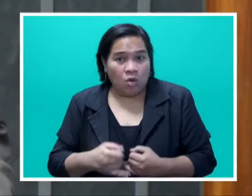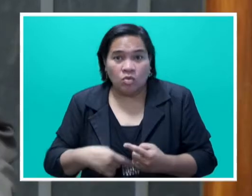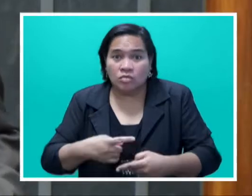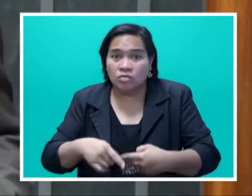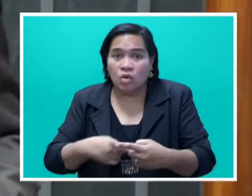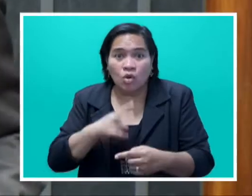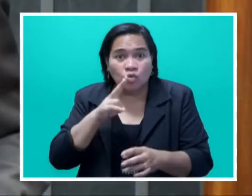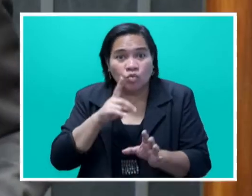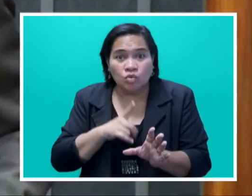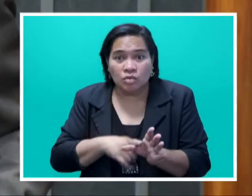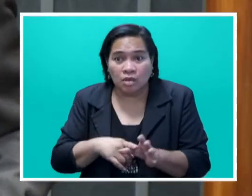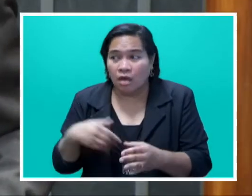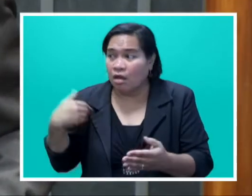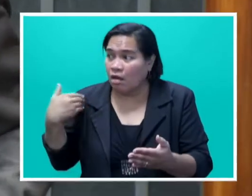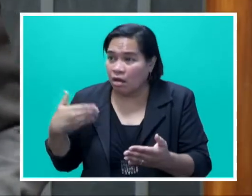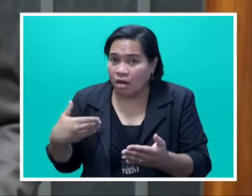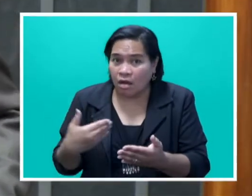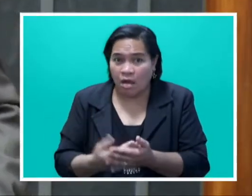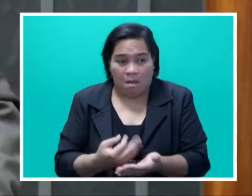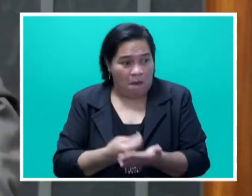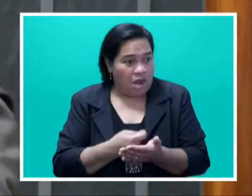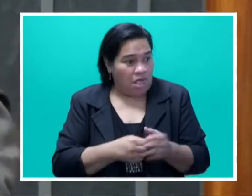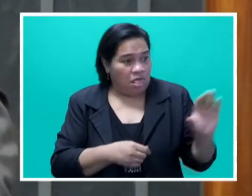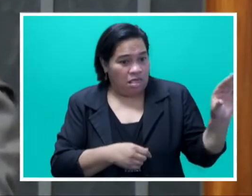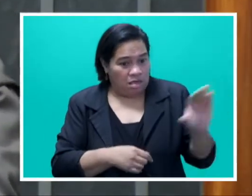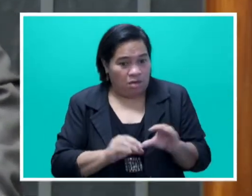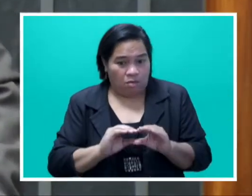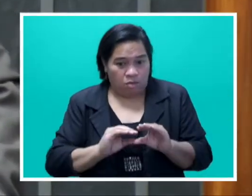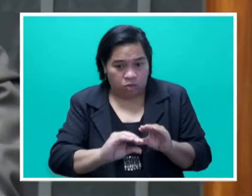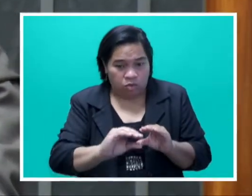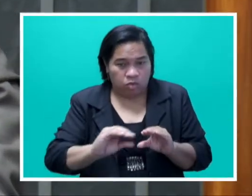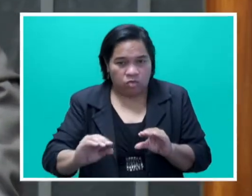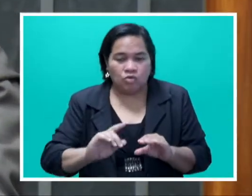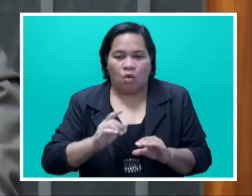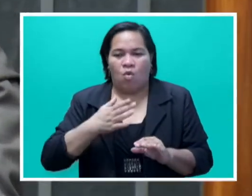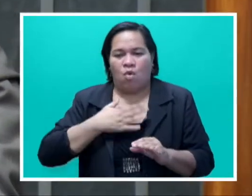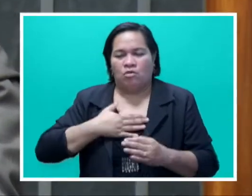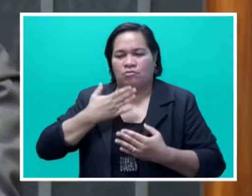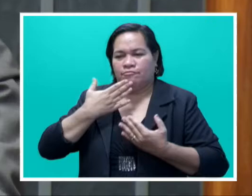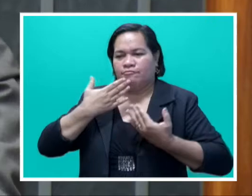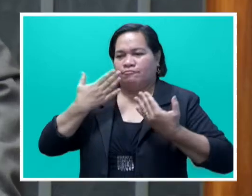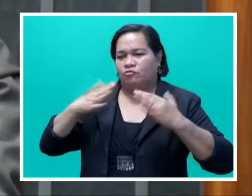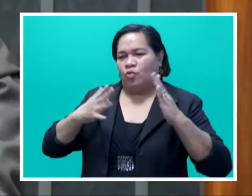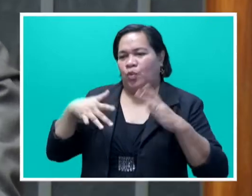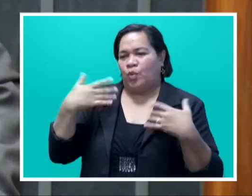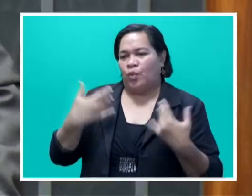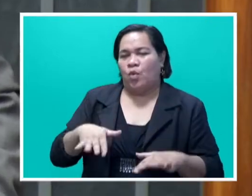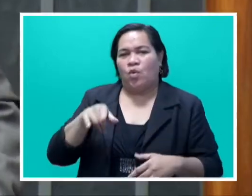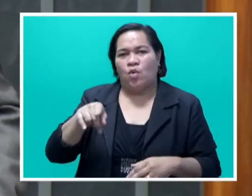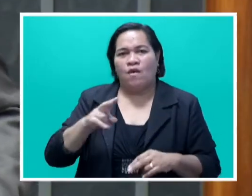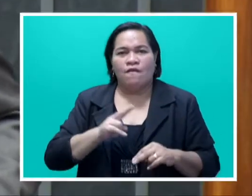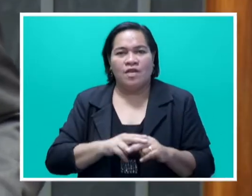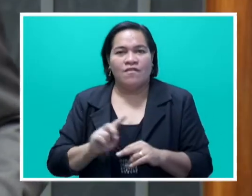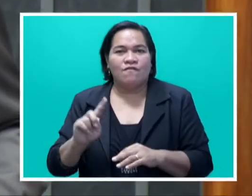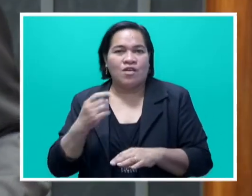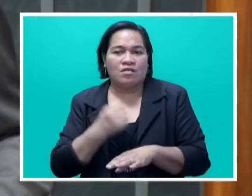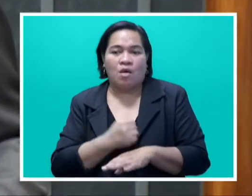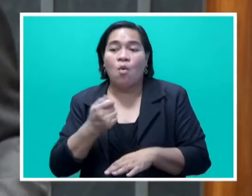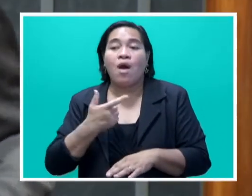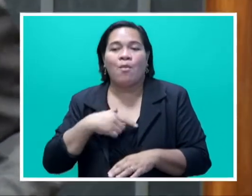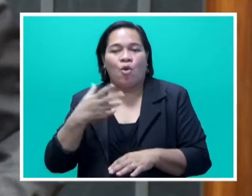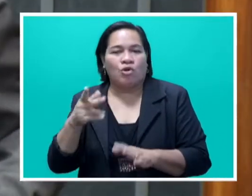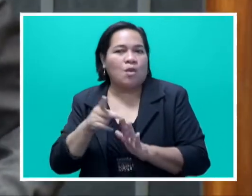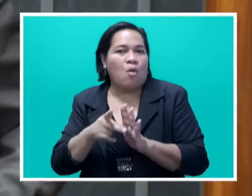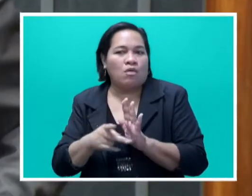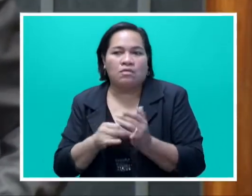years, and credit for this rightfully goes to the Fiji Affairs Government for its sound fiscal policies and good international